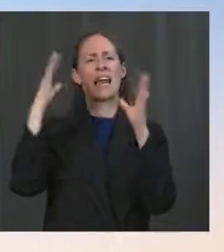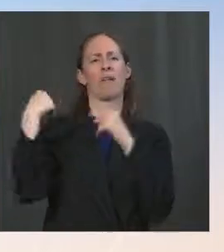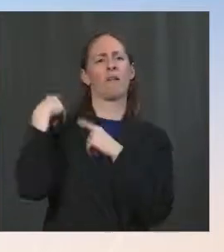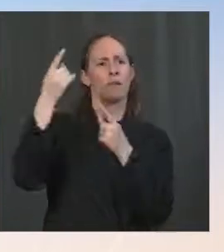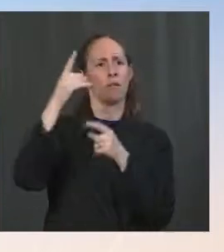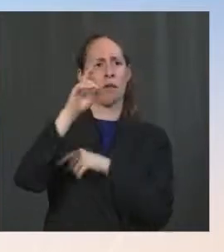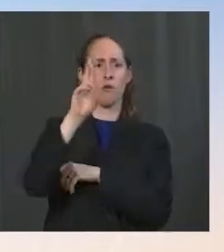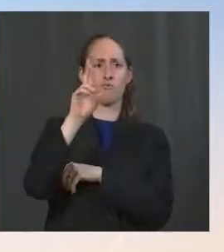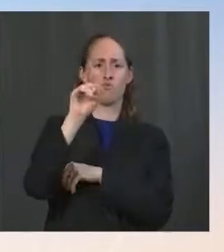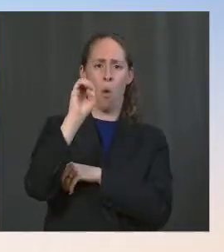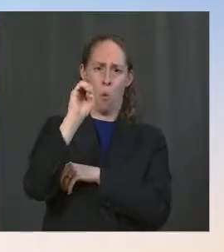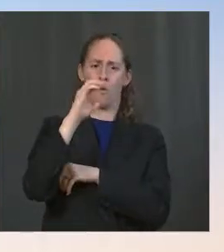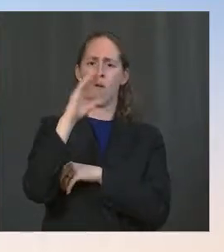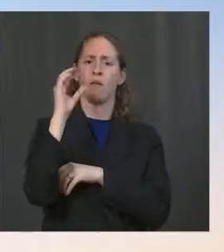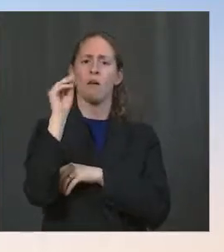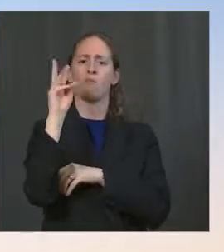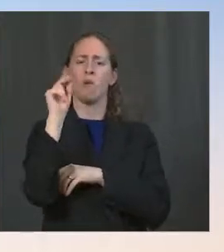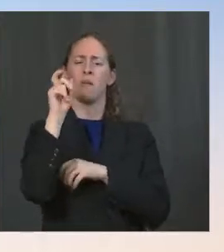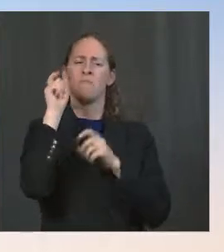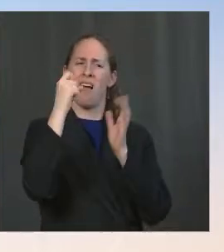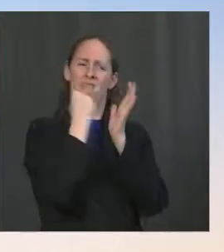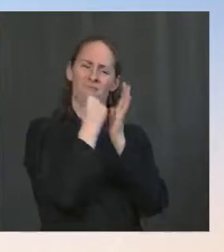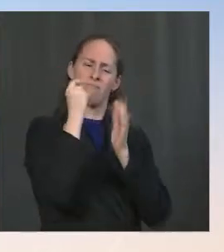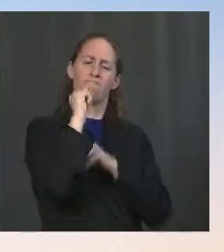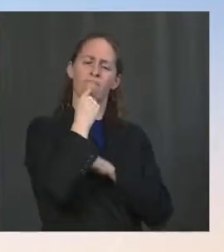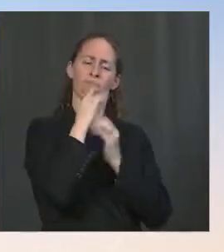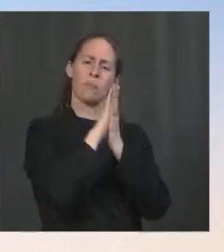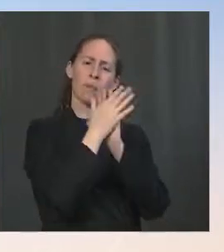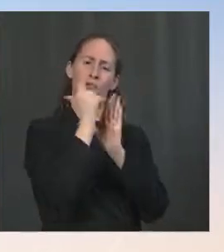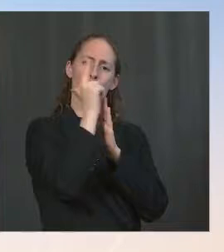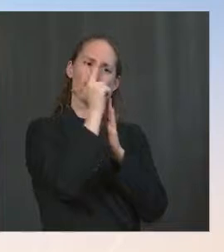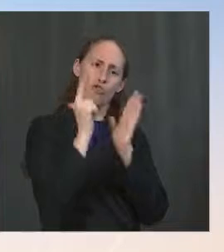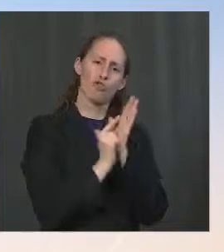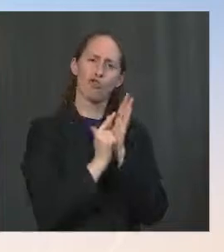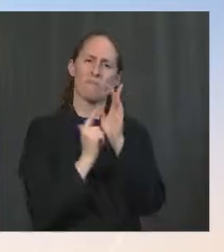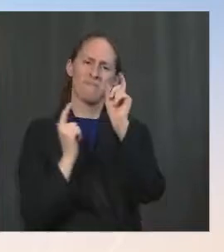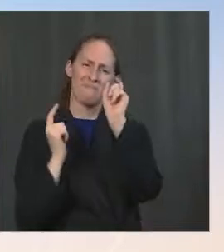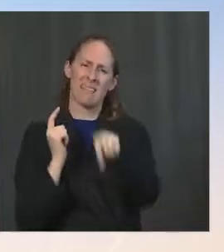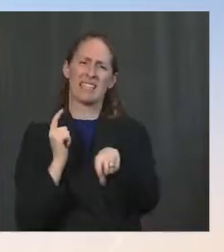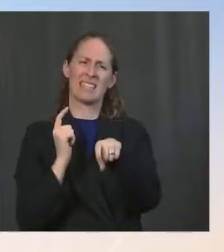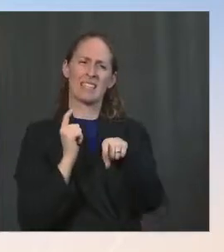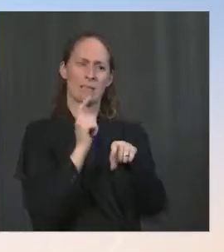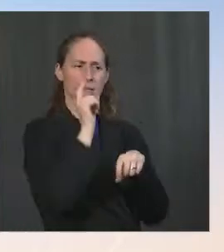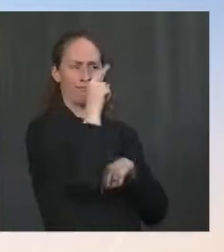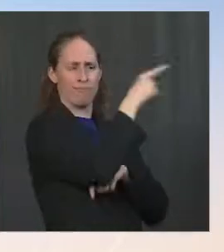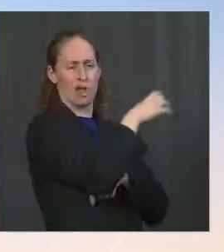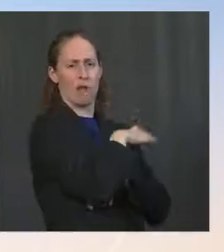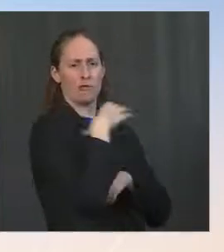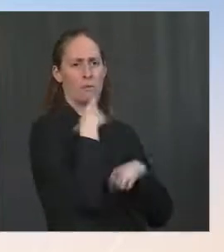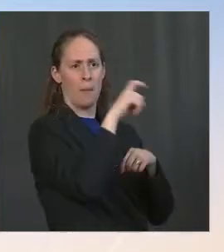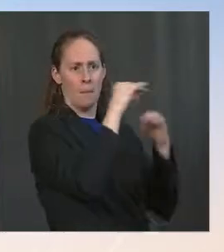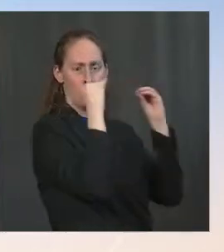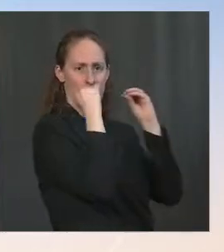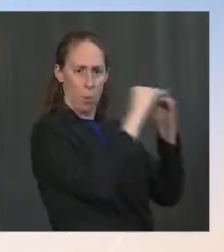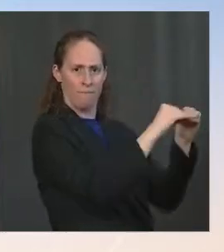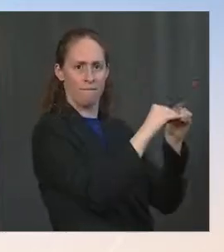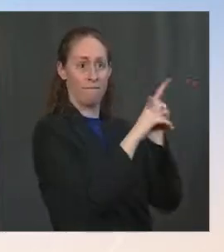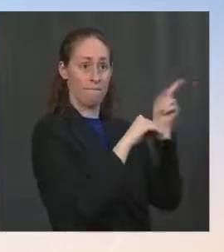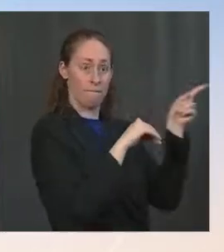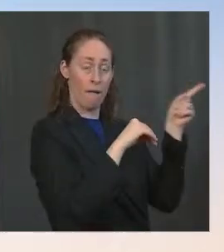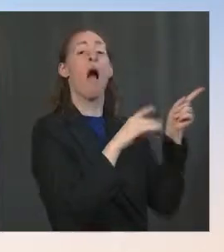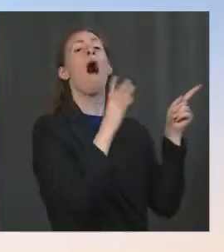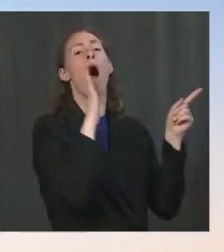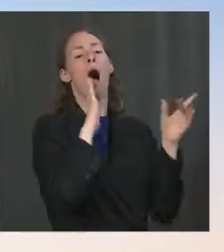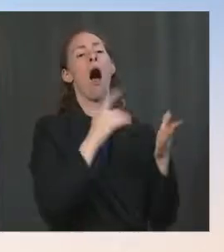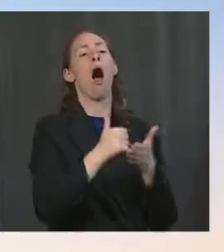that Congress can do. He will continue to push them to do, and that is a specific course of action that can be taken to help protect from these